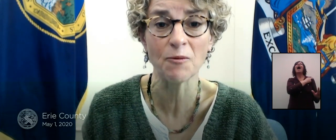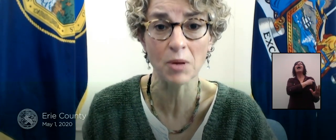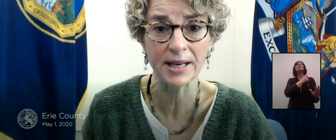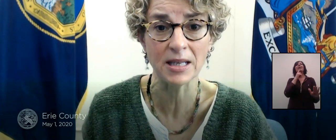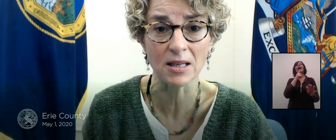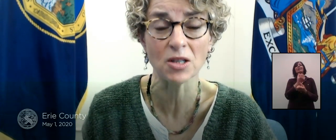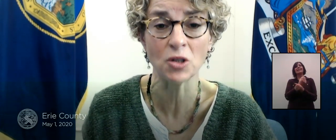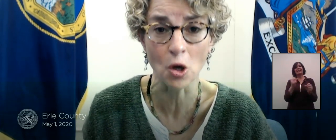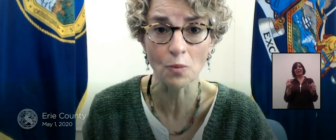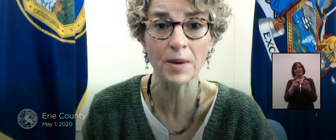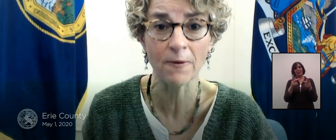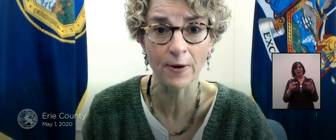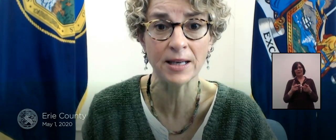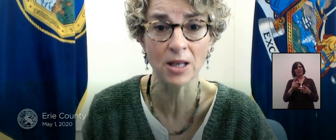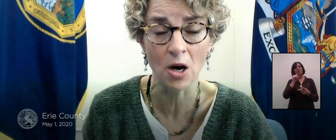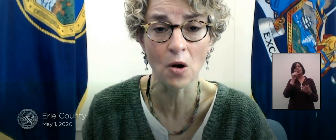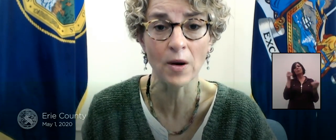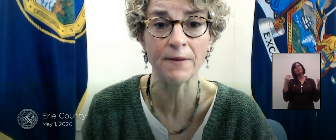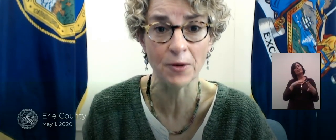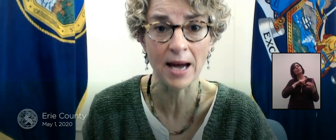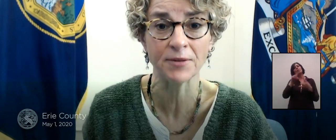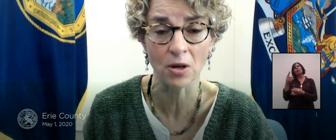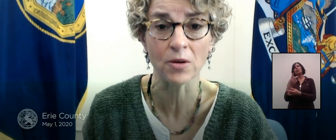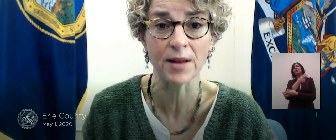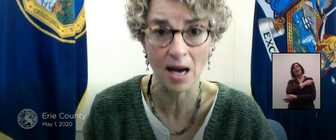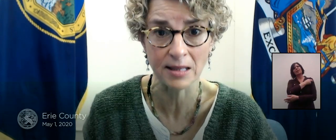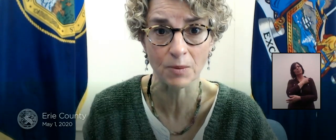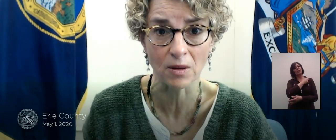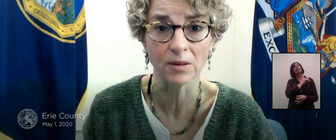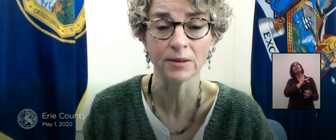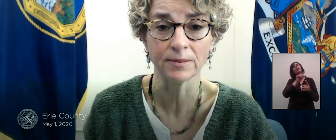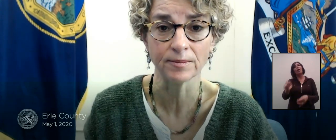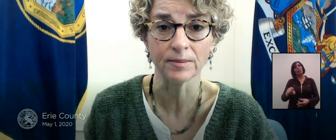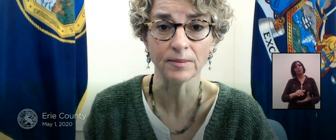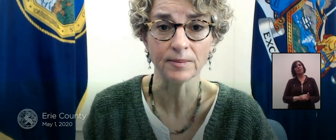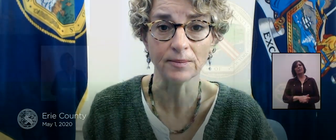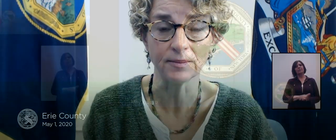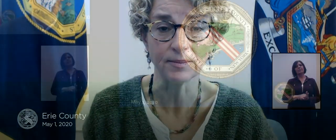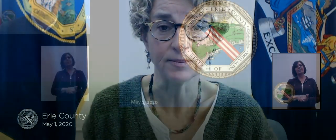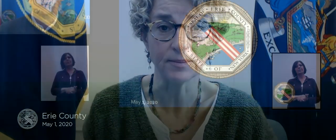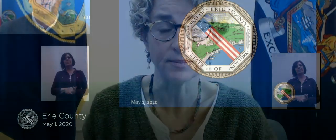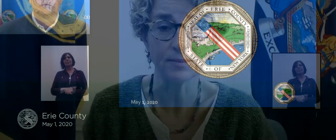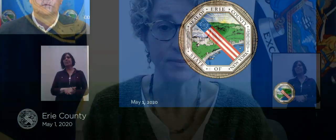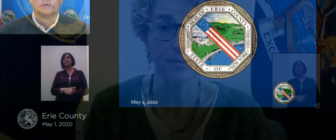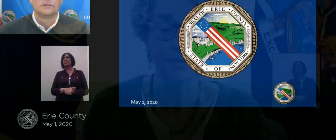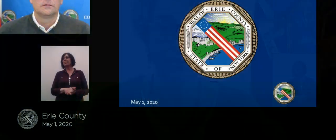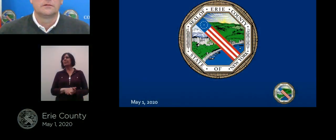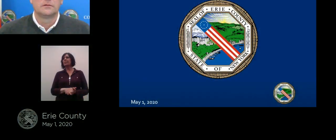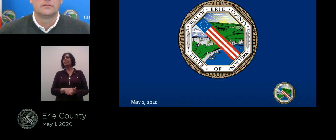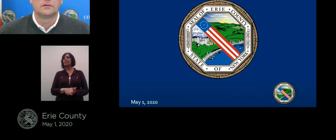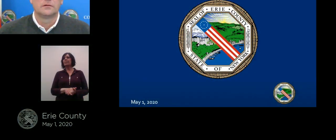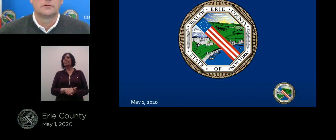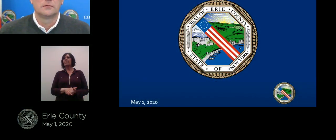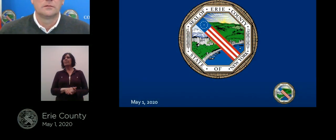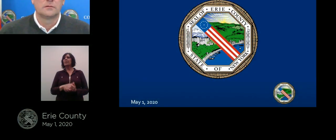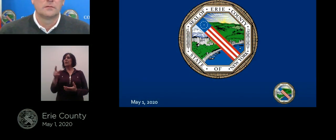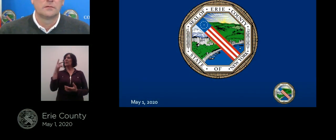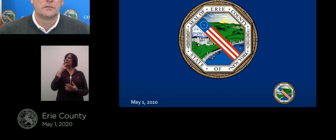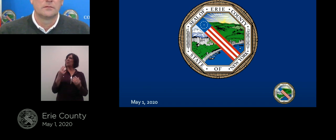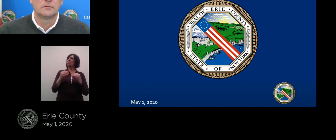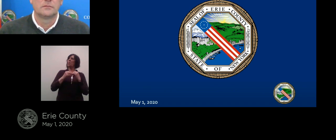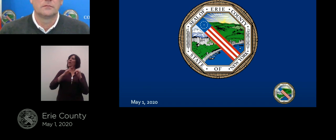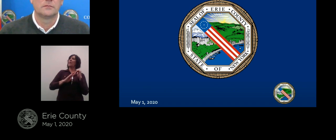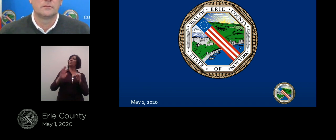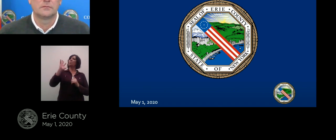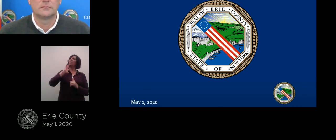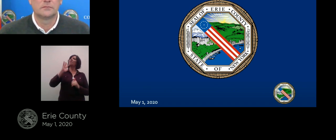safe places. Don't be afraid to go if you have to go to the hospital. When you say the more this year than they have in the past, do you have any